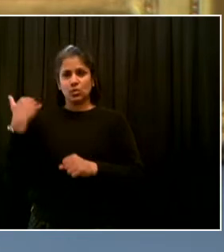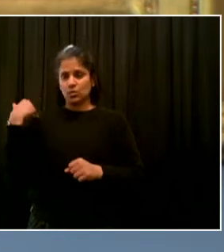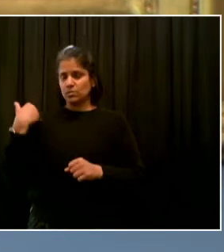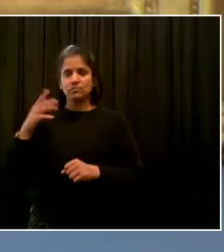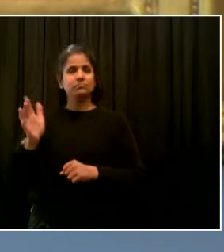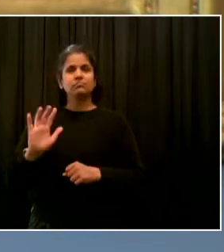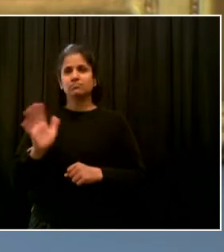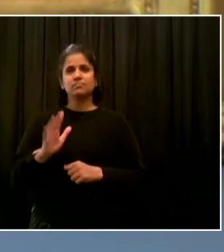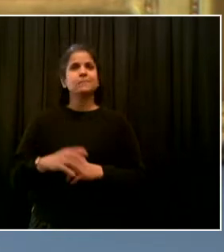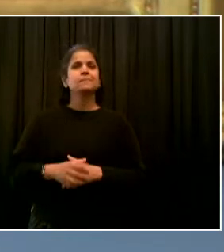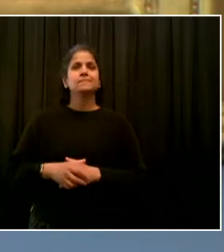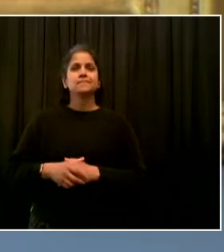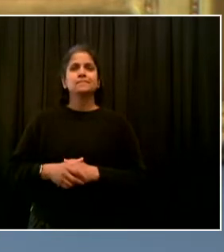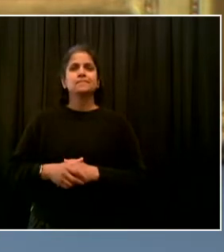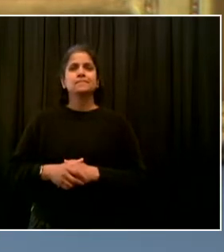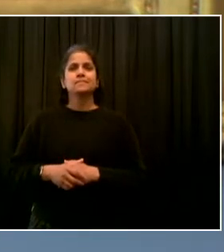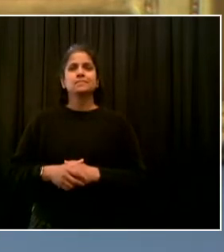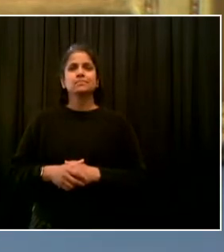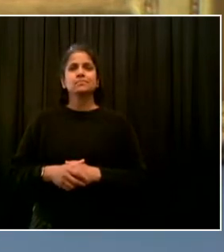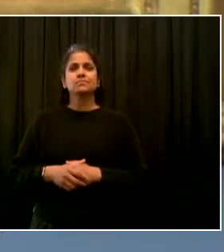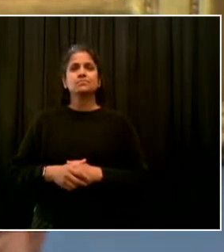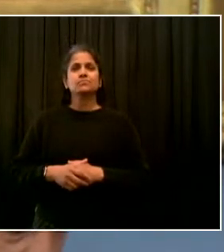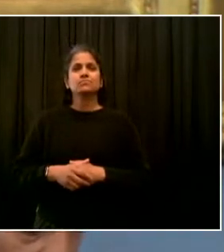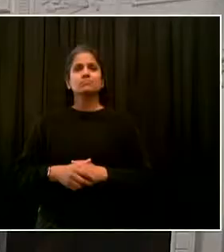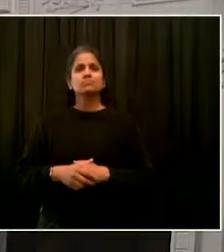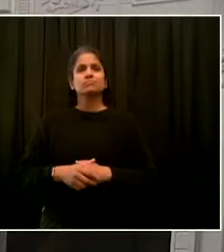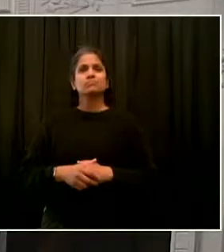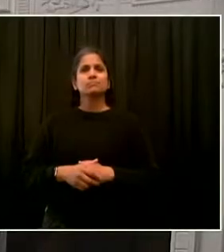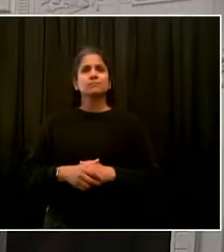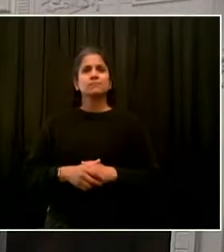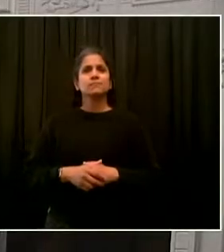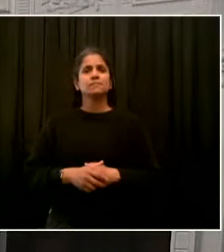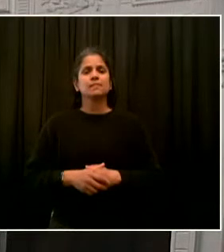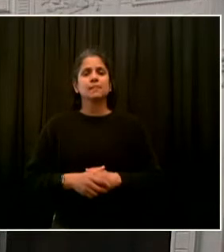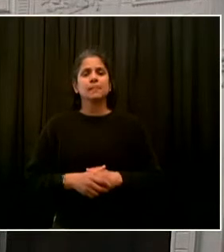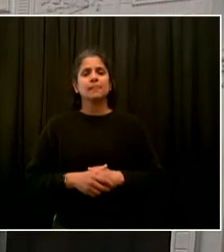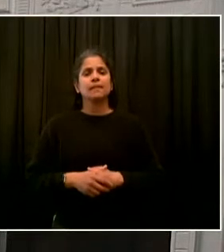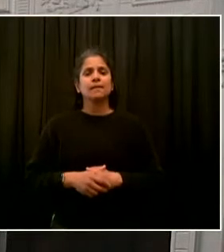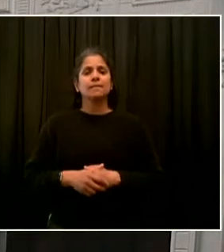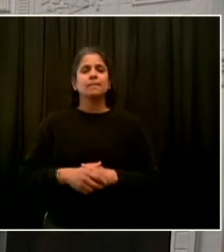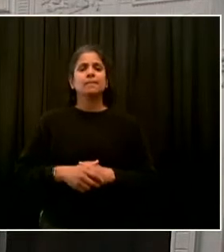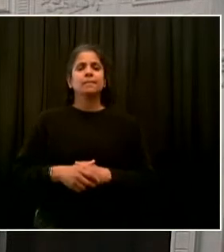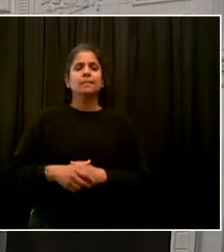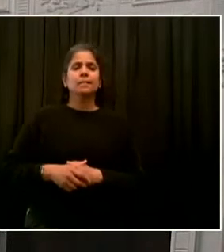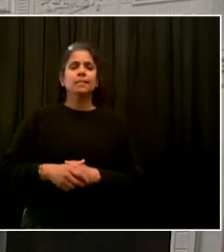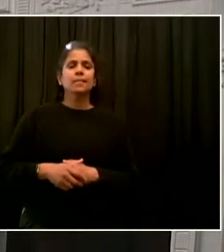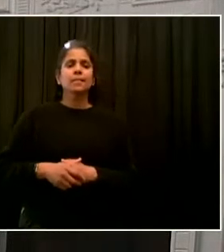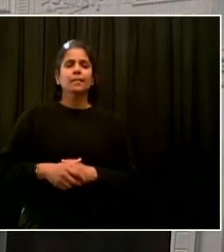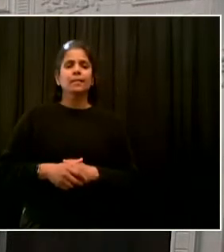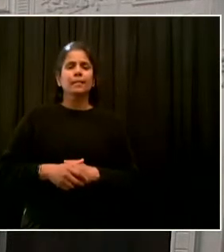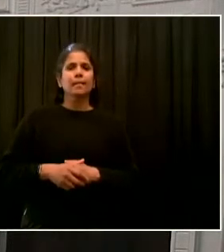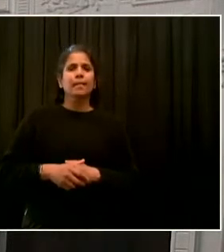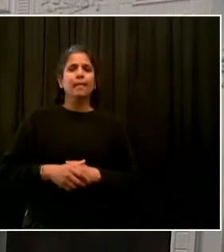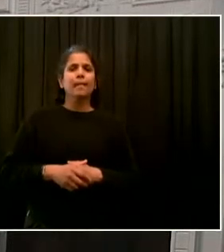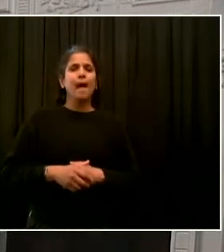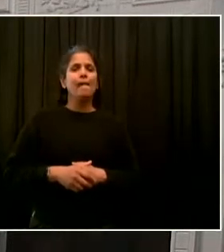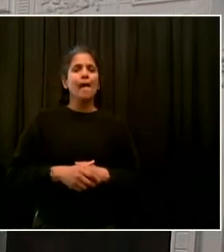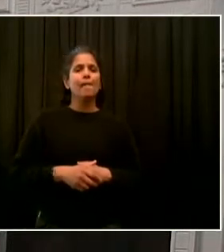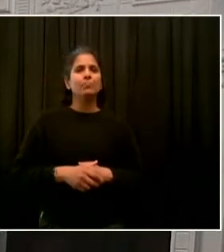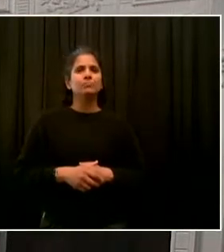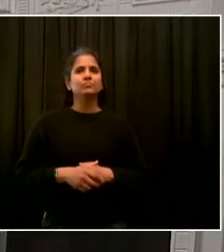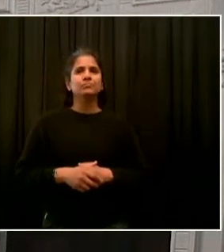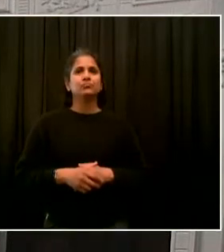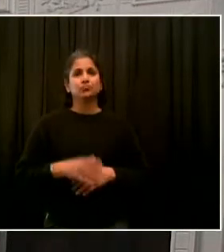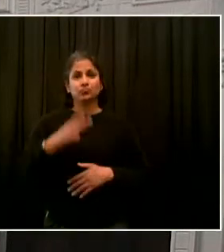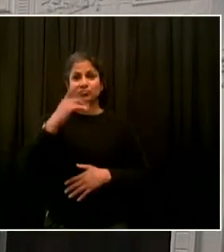Dr. Razan mentioned the color-coded system, and you said we might move into a higher category in the next